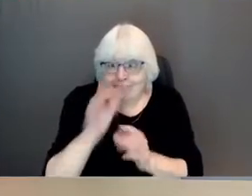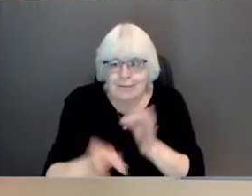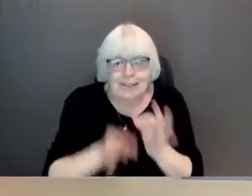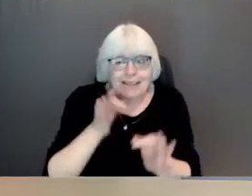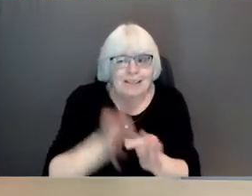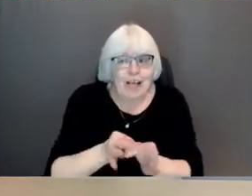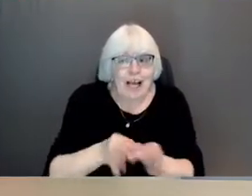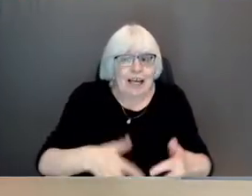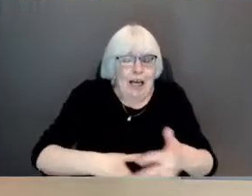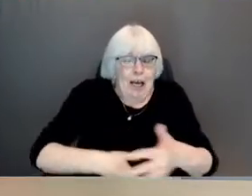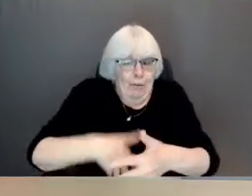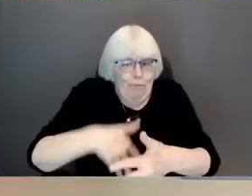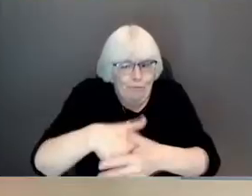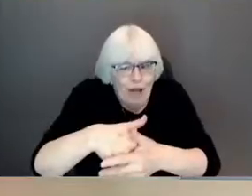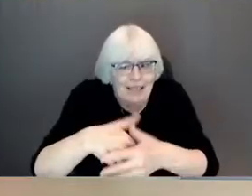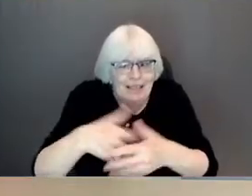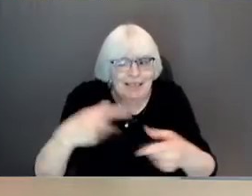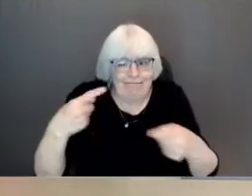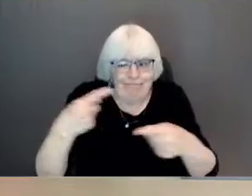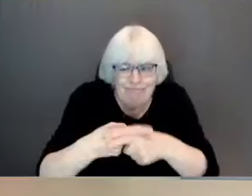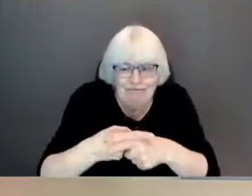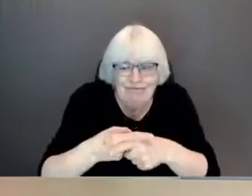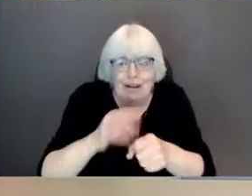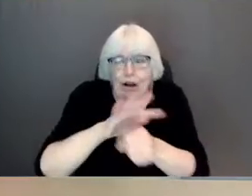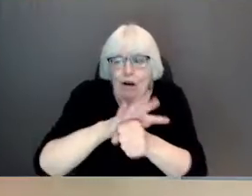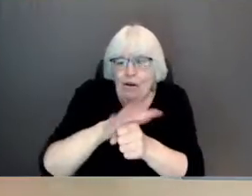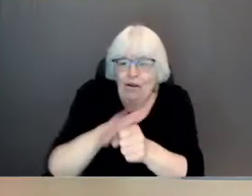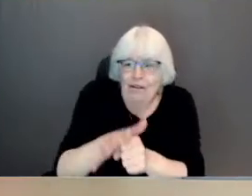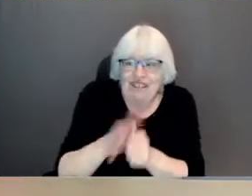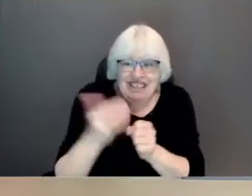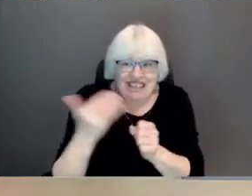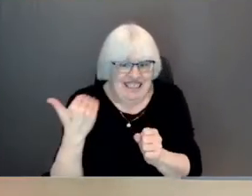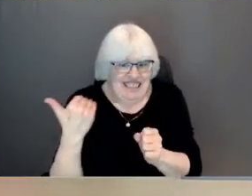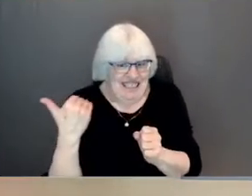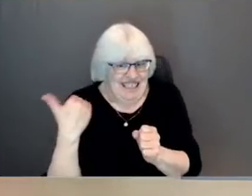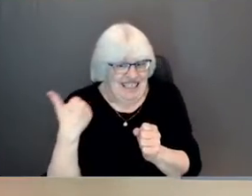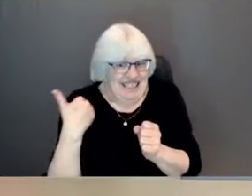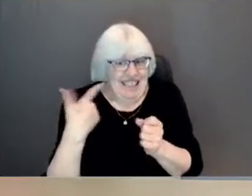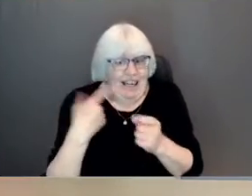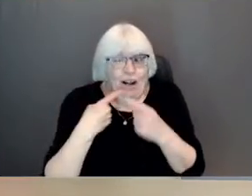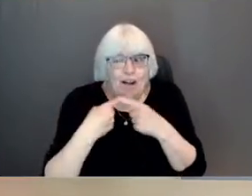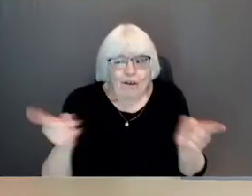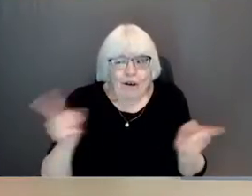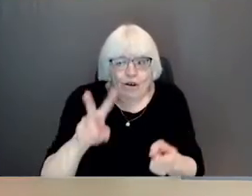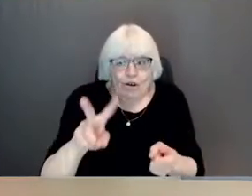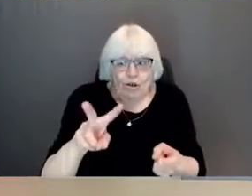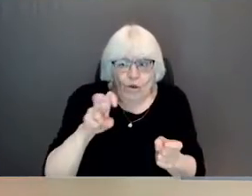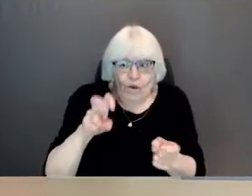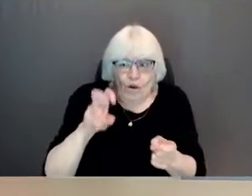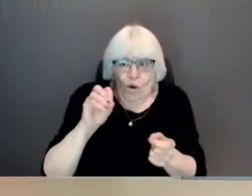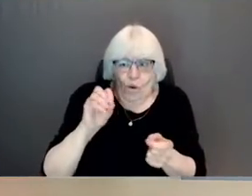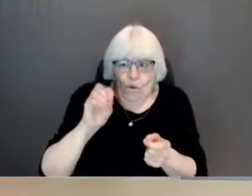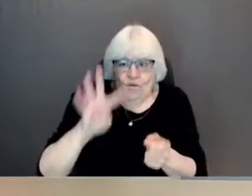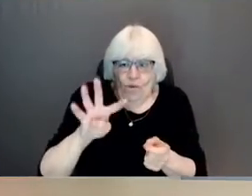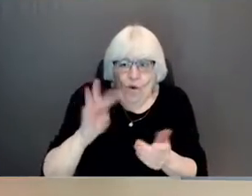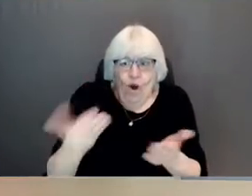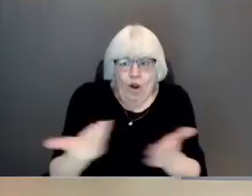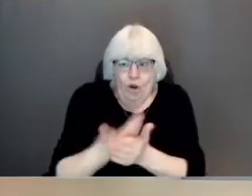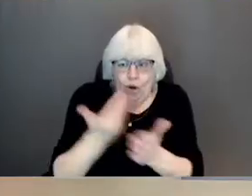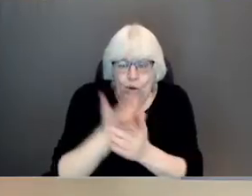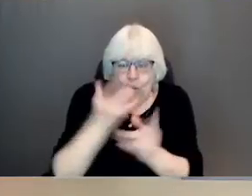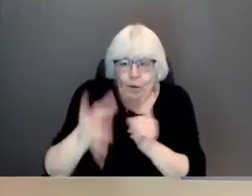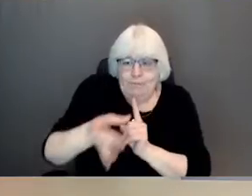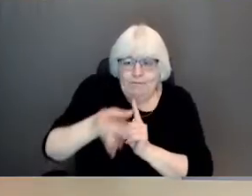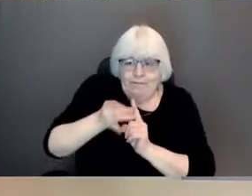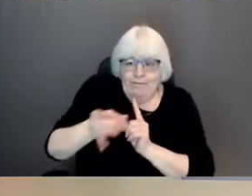are 204 new cases of COVID-19 to report, bringing our total active cases to